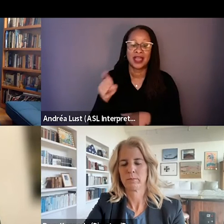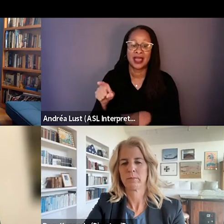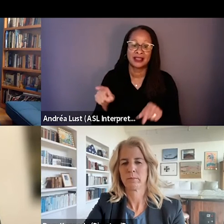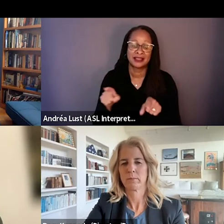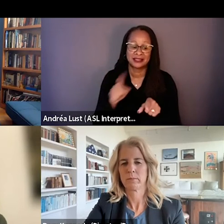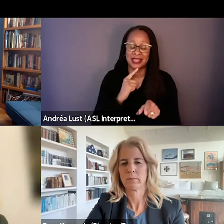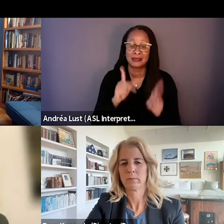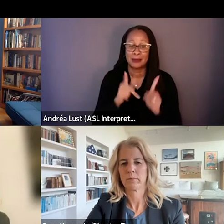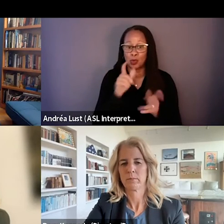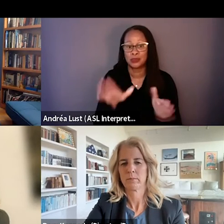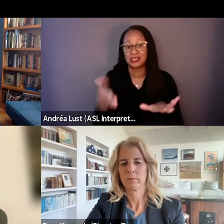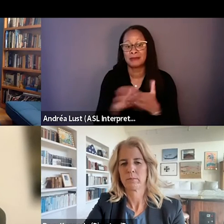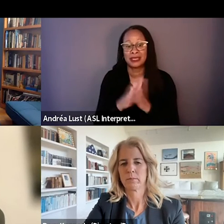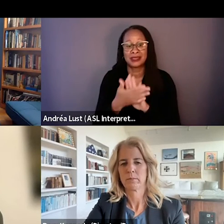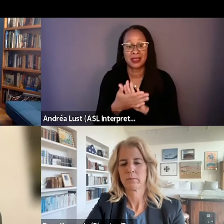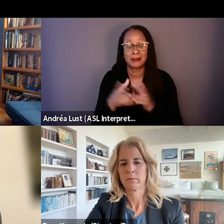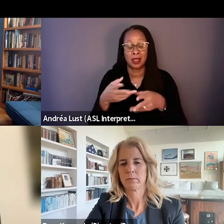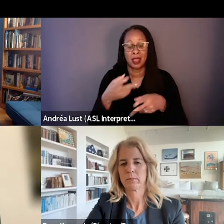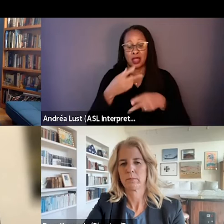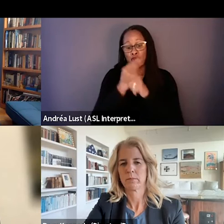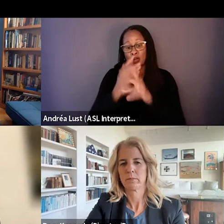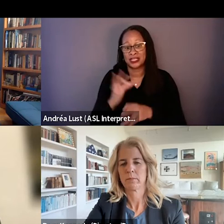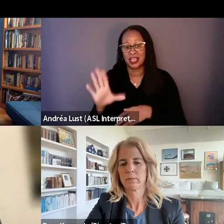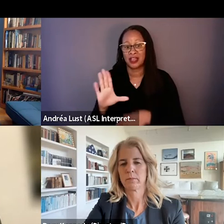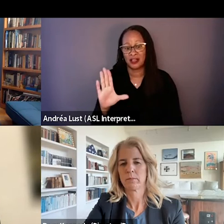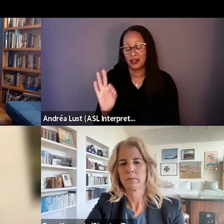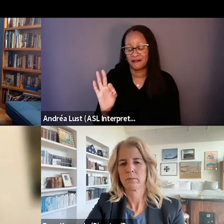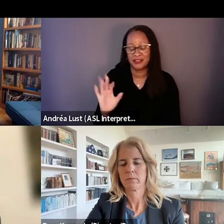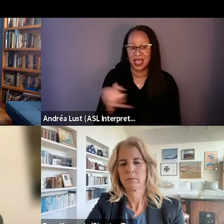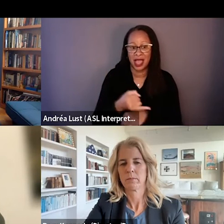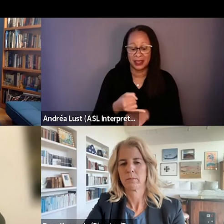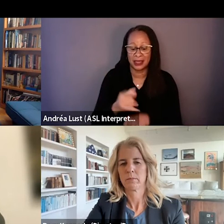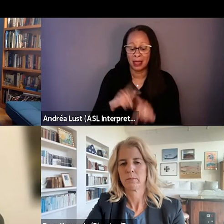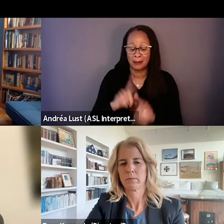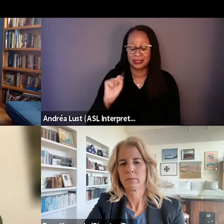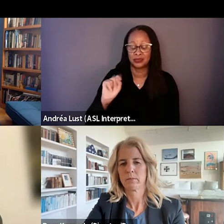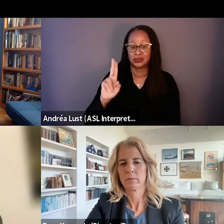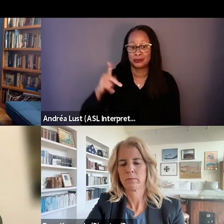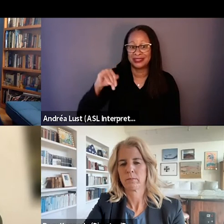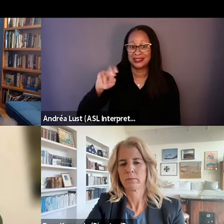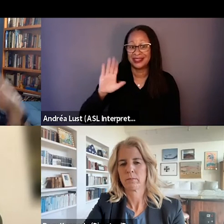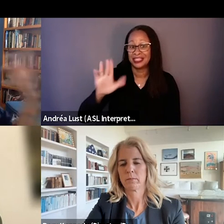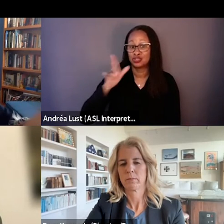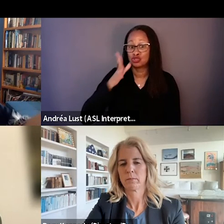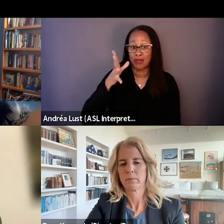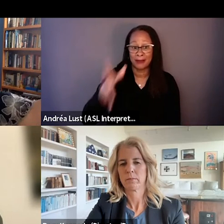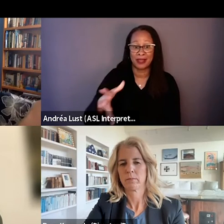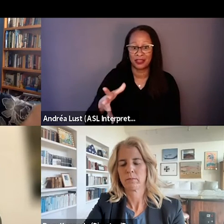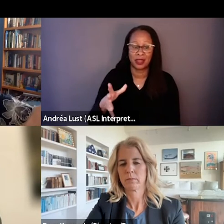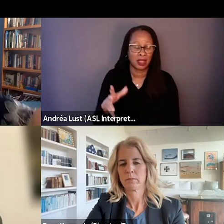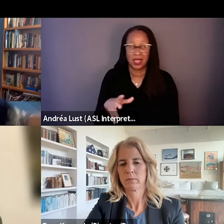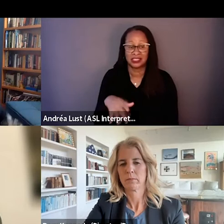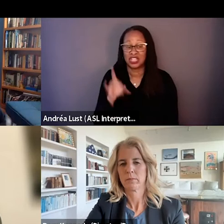that was really beautiful. And yet, is it Atipity's grandmother, who understandably, you know, couldn't stand to look through her window and